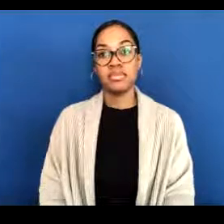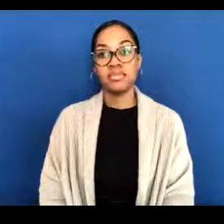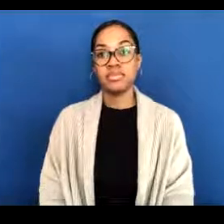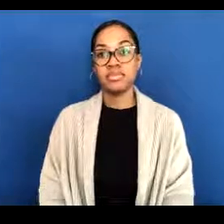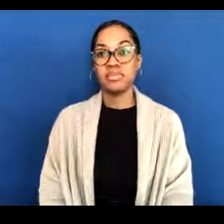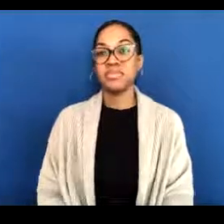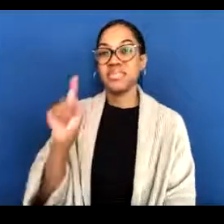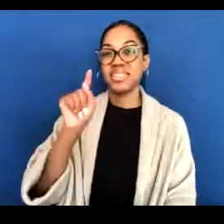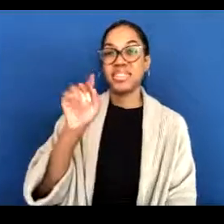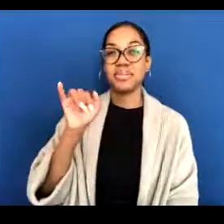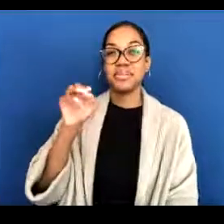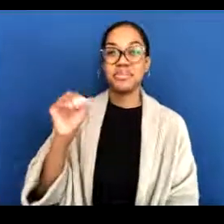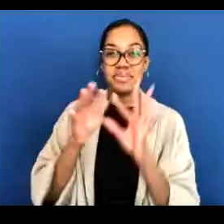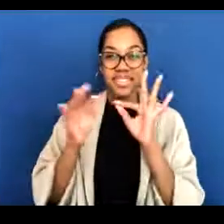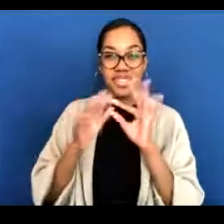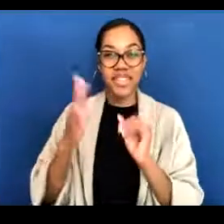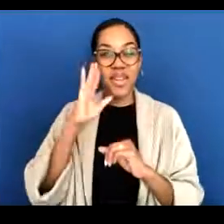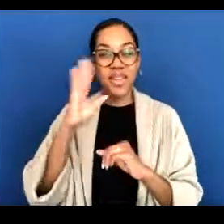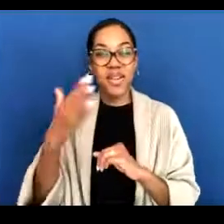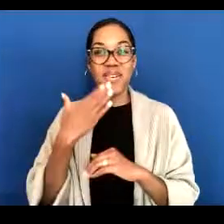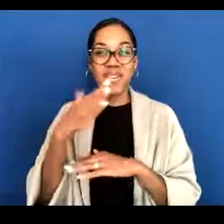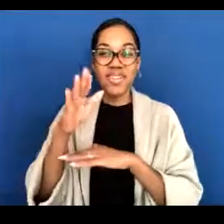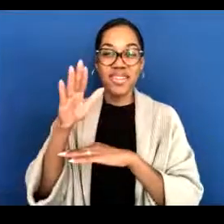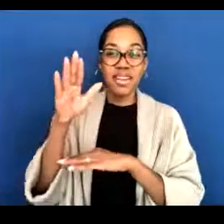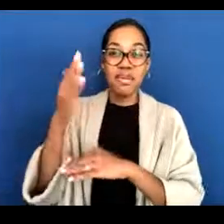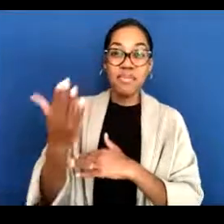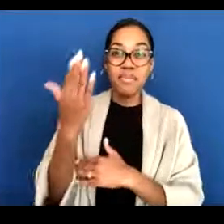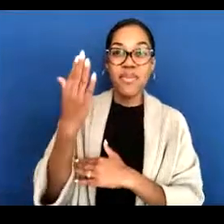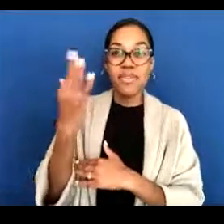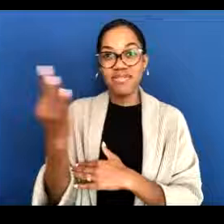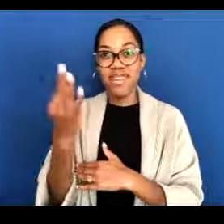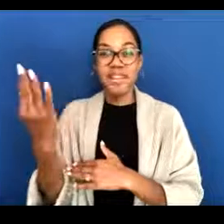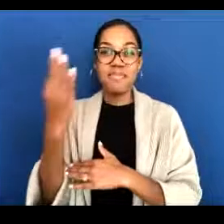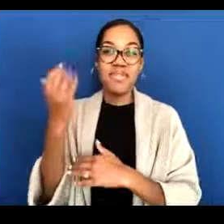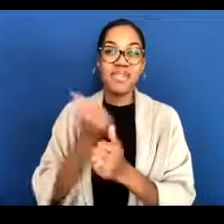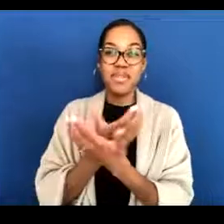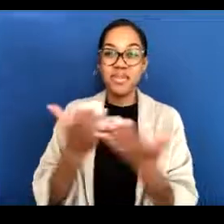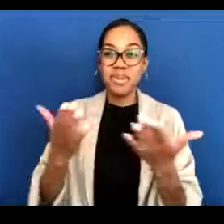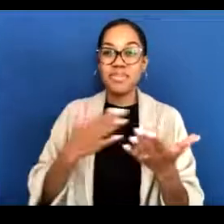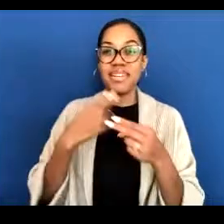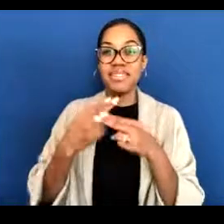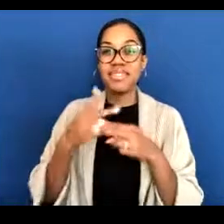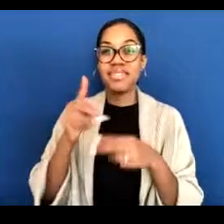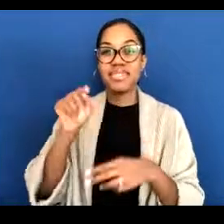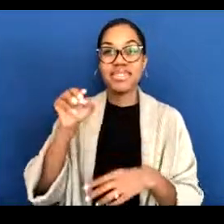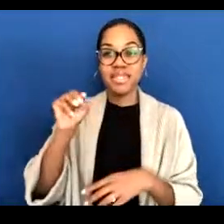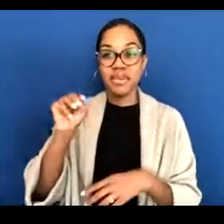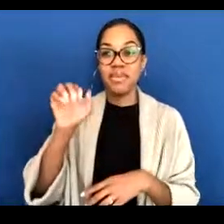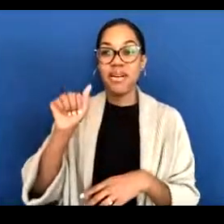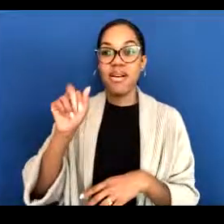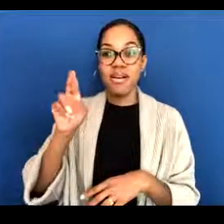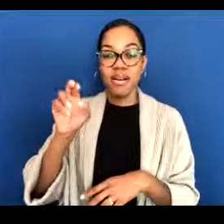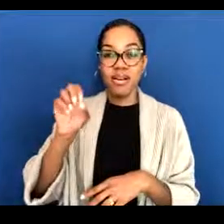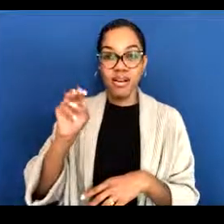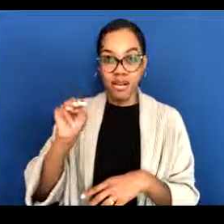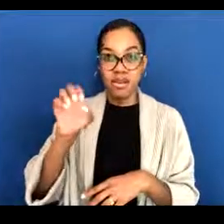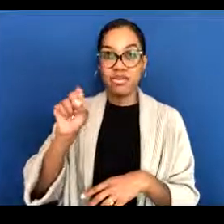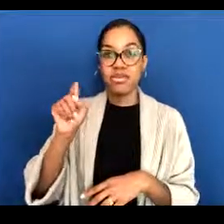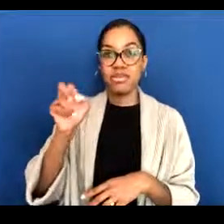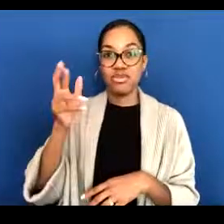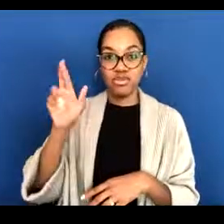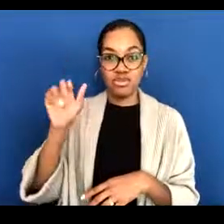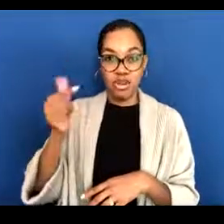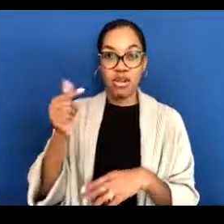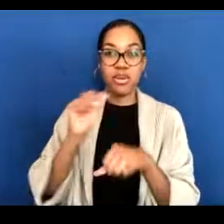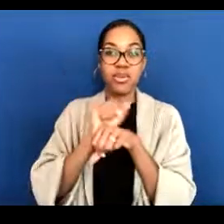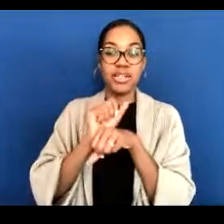All right, good Friday morning, everybody. This is Tim Armstrong at the National Weather Service in Wilmington, North Carolina, and I'm here to present a presentation on how